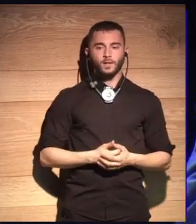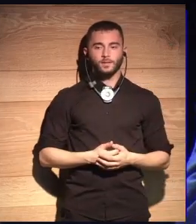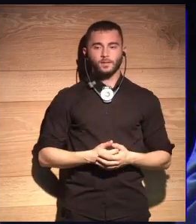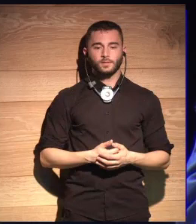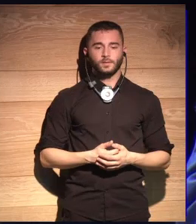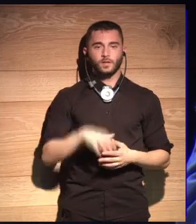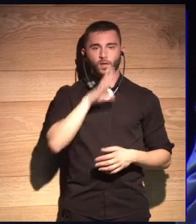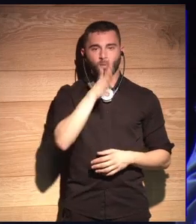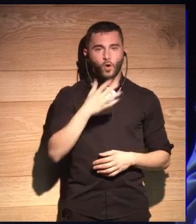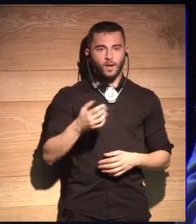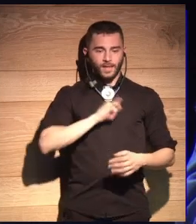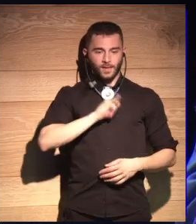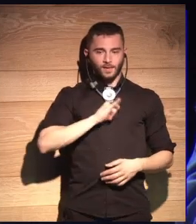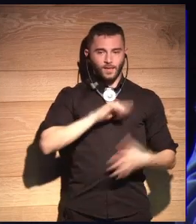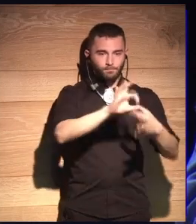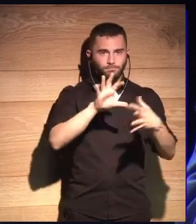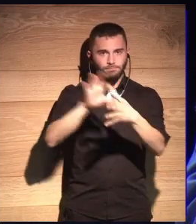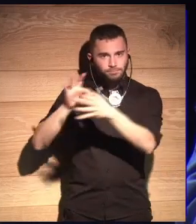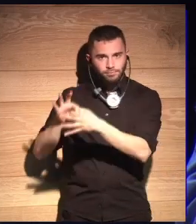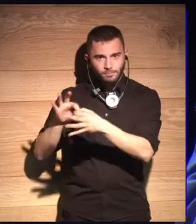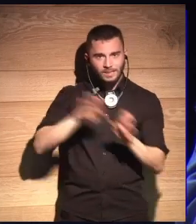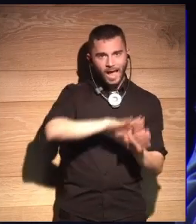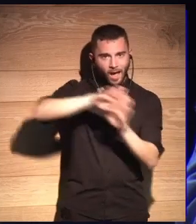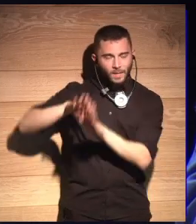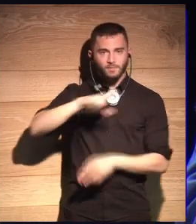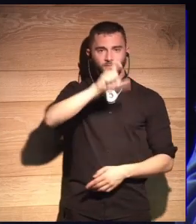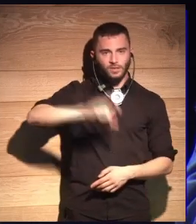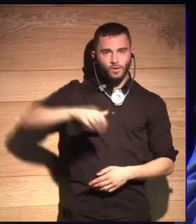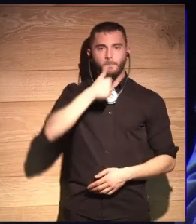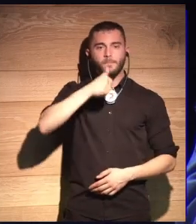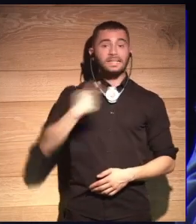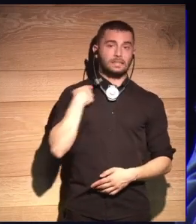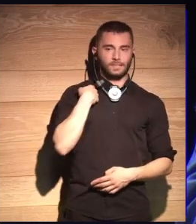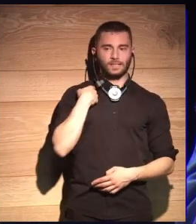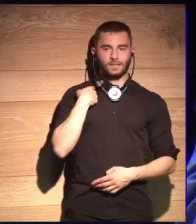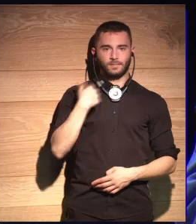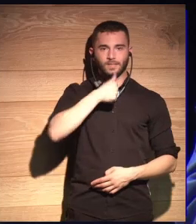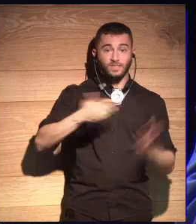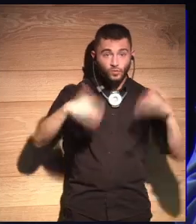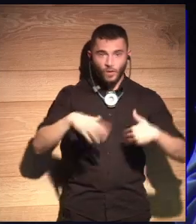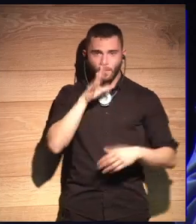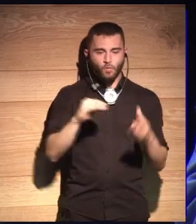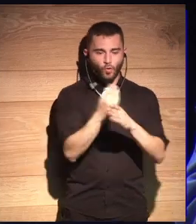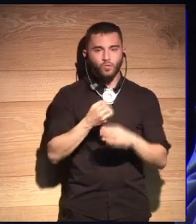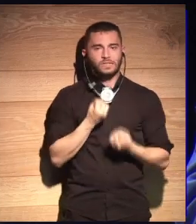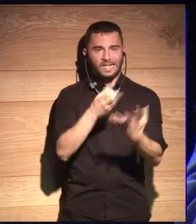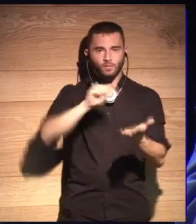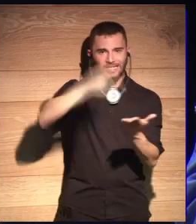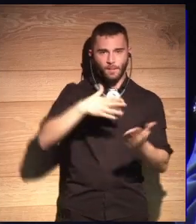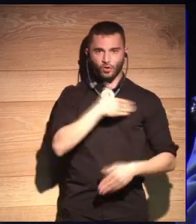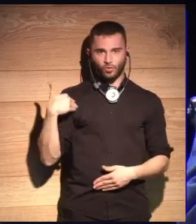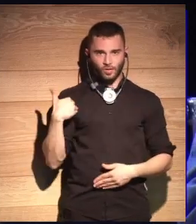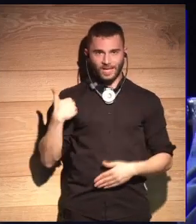might have is that beyond articulating identity, makes people impatient, because you want the product